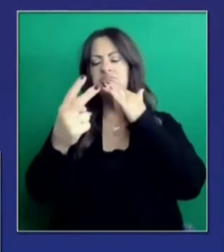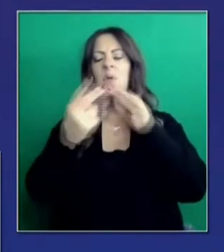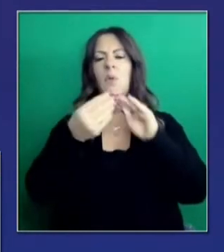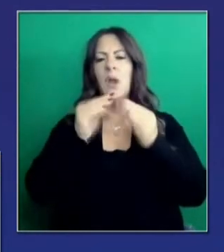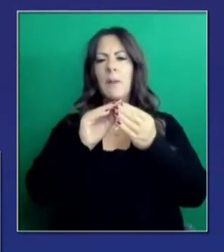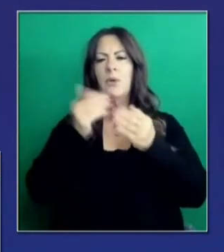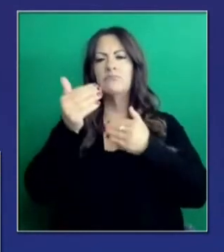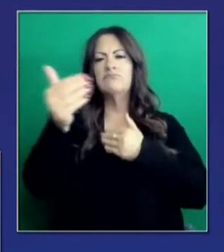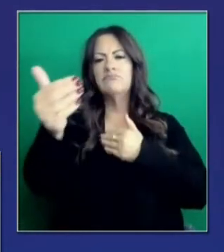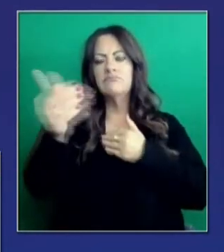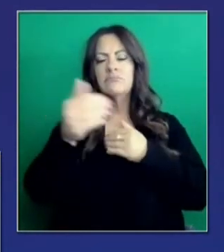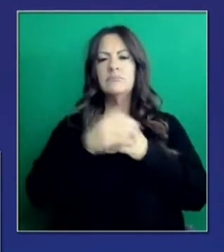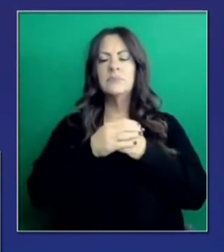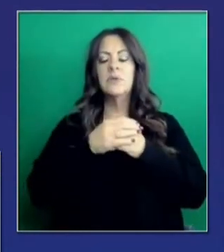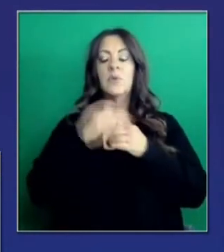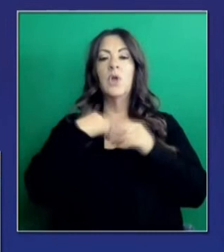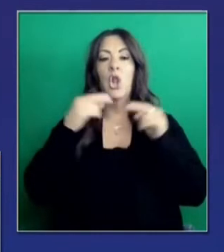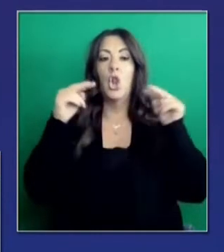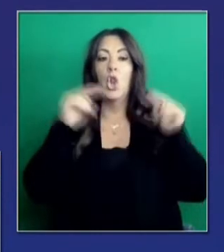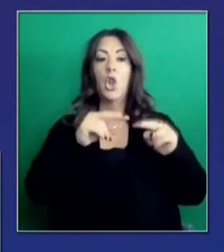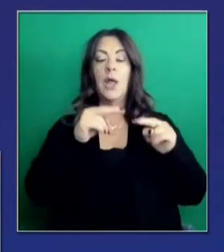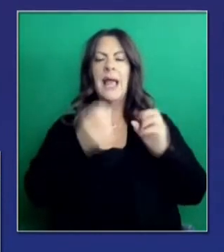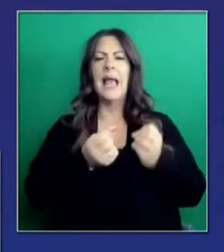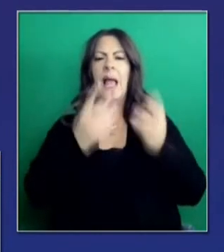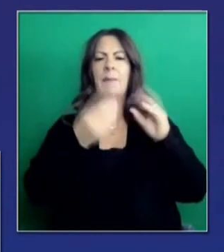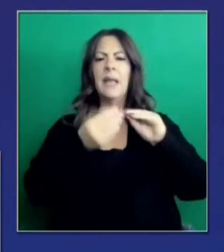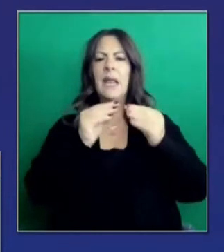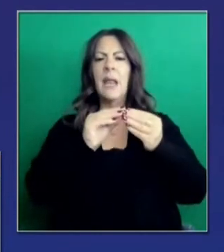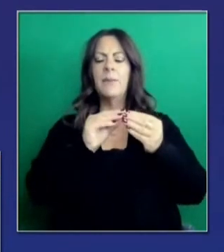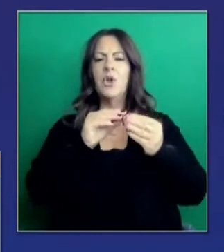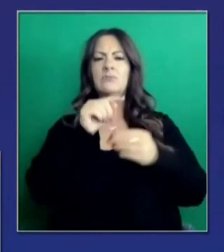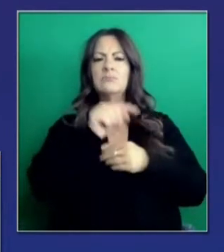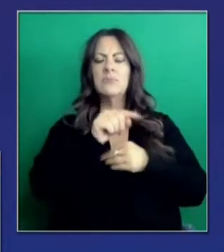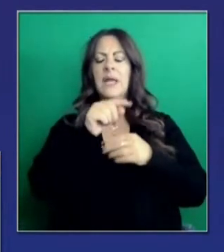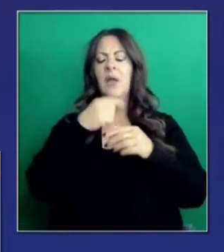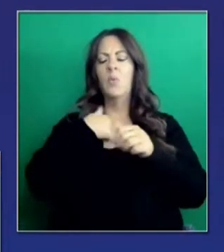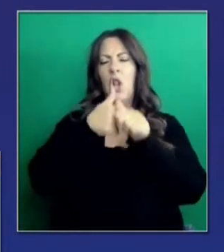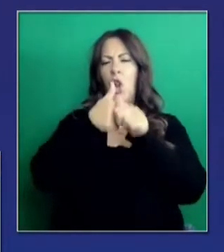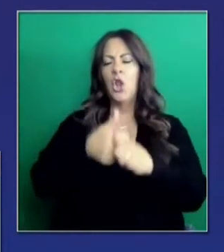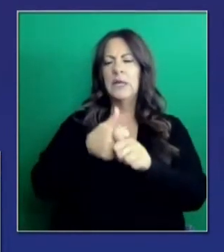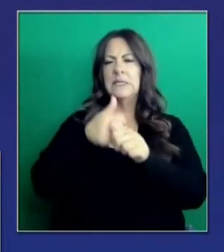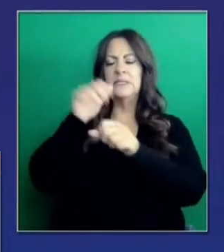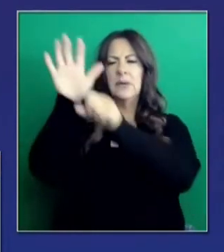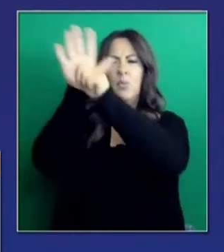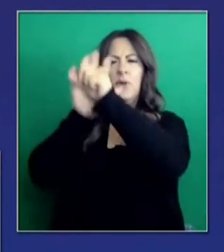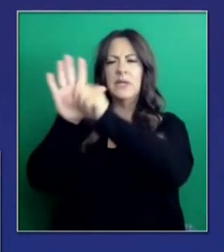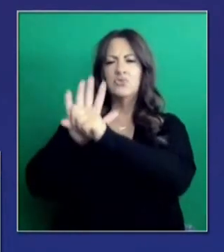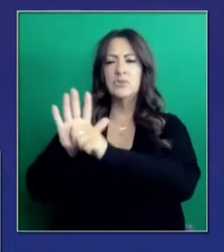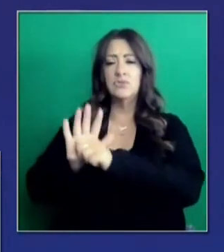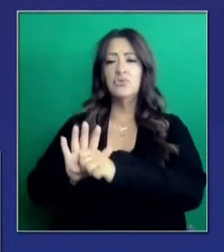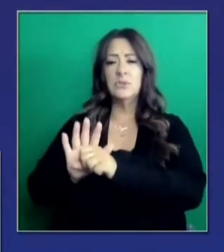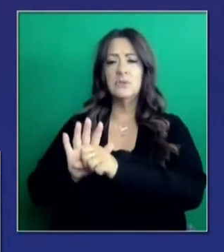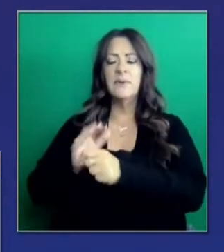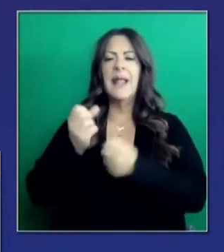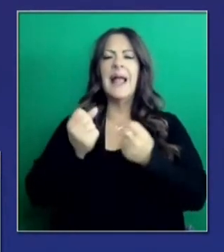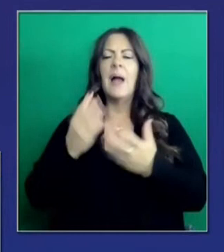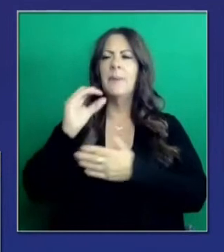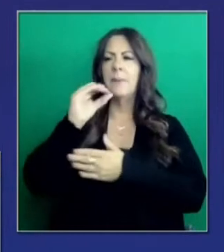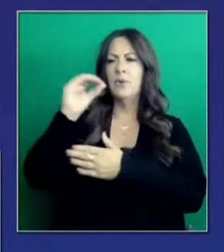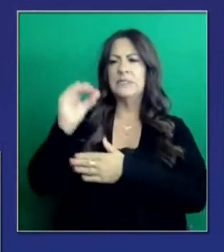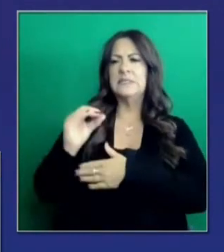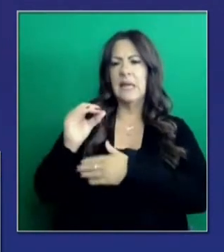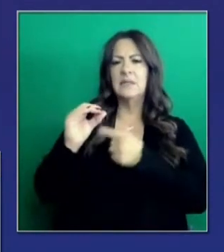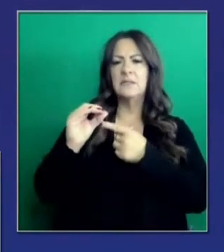broadly defined on a regional basis, and clearly we look at the proportion, that percentage, Dr. Galley's talked a lot about